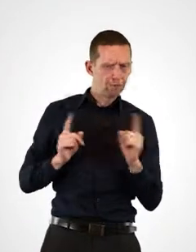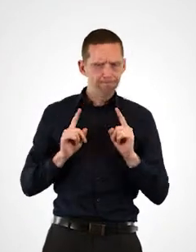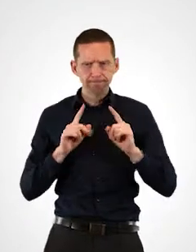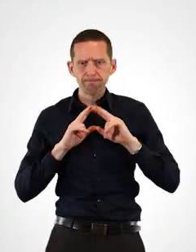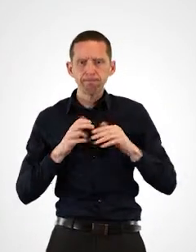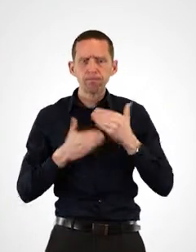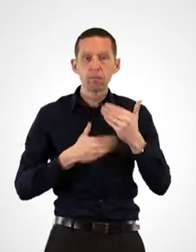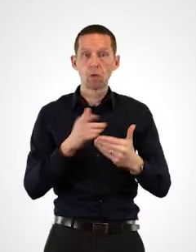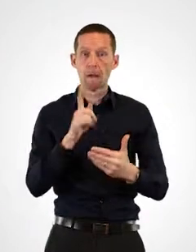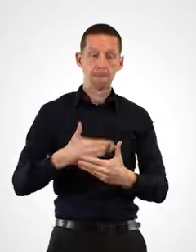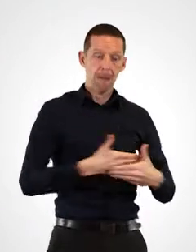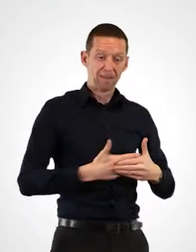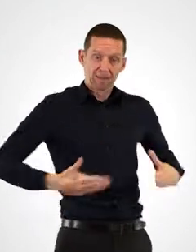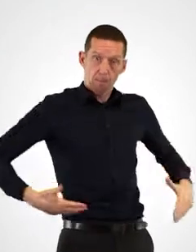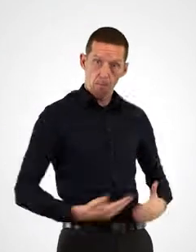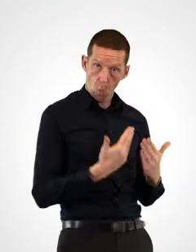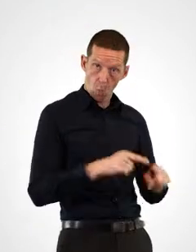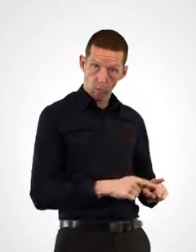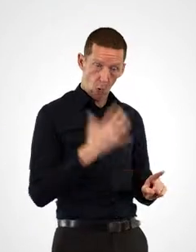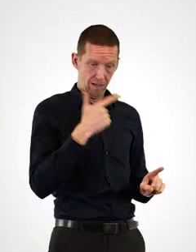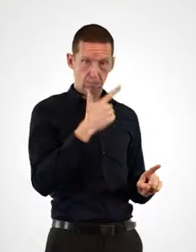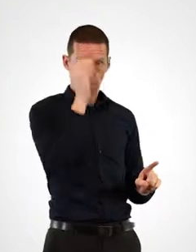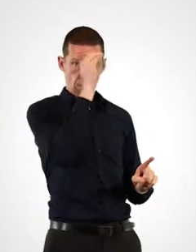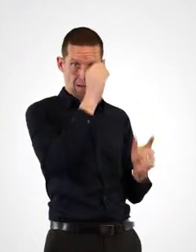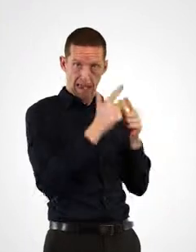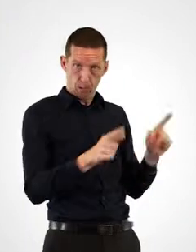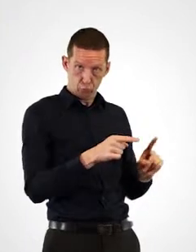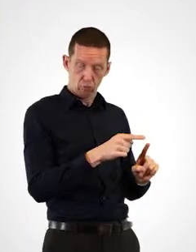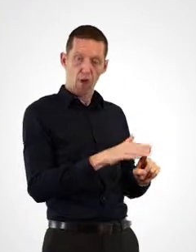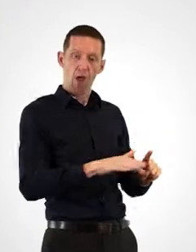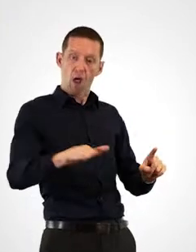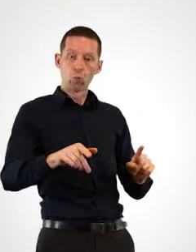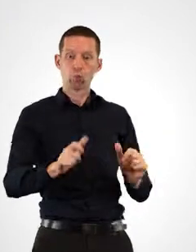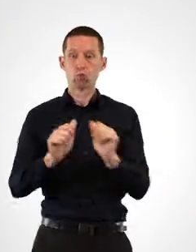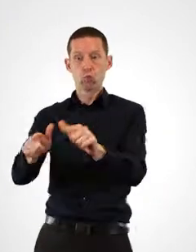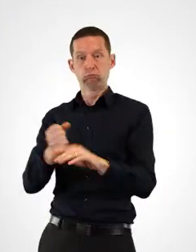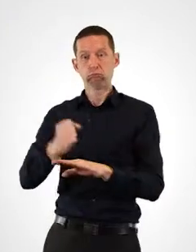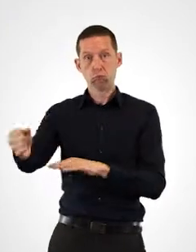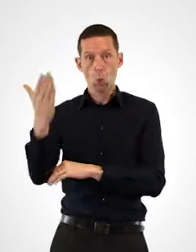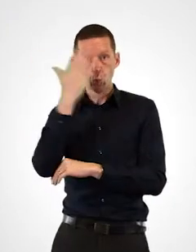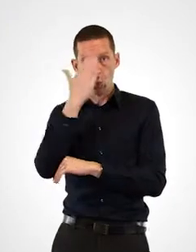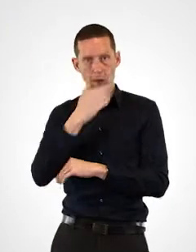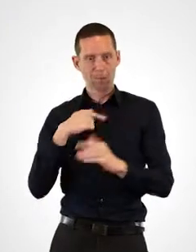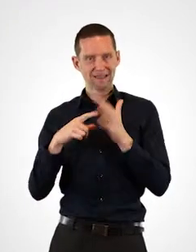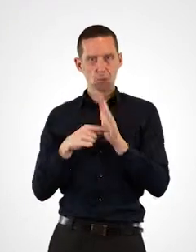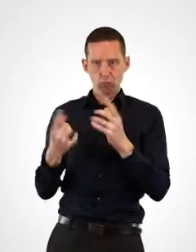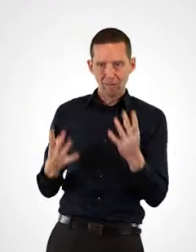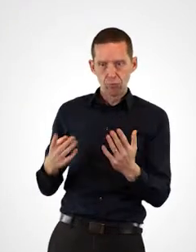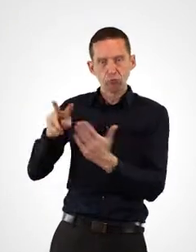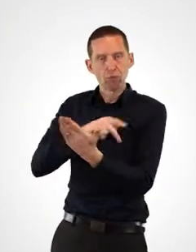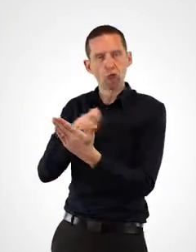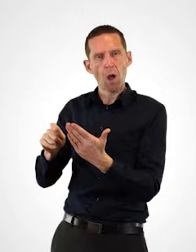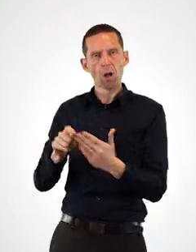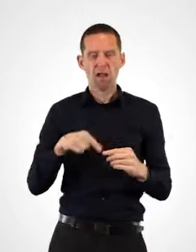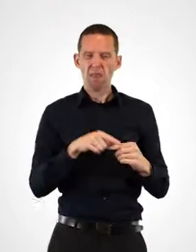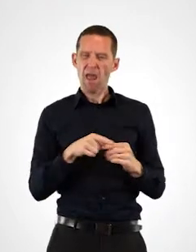takes babies from birth, when they don't have any language at all, through to schooling when we're already expecting them to learn to read and write. What does that